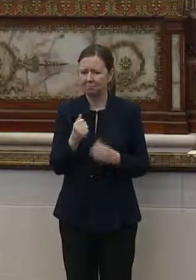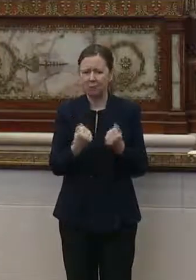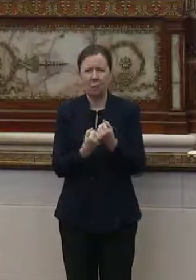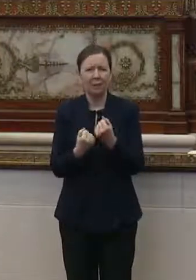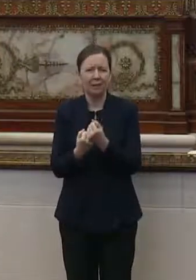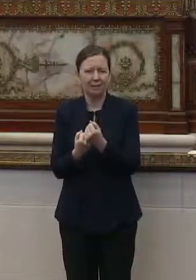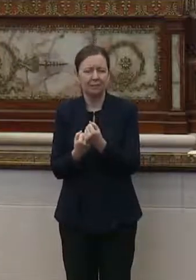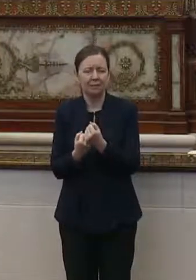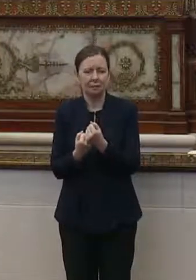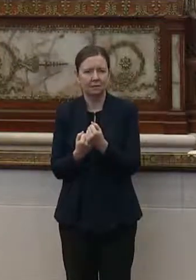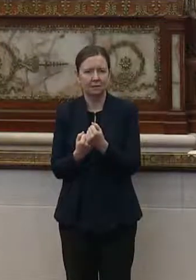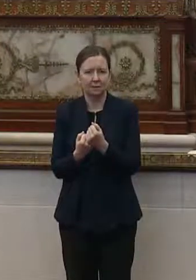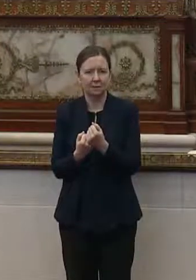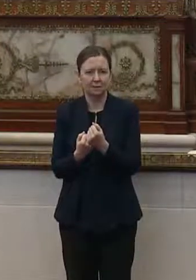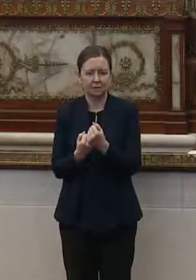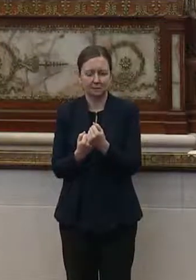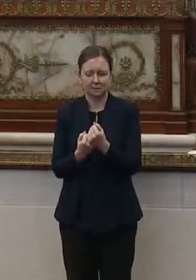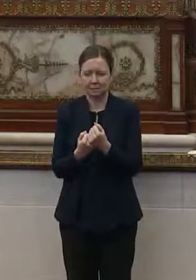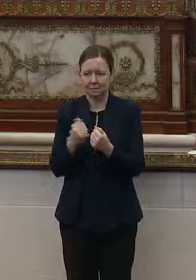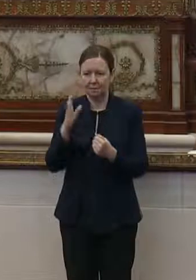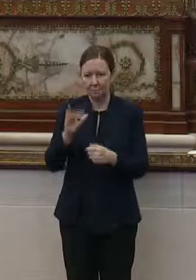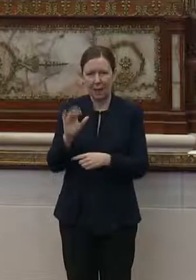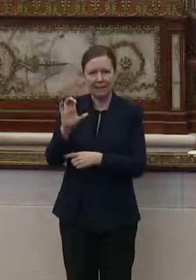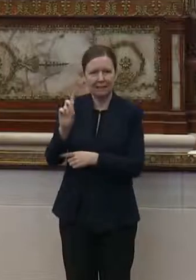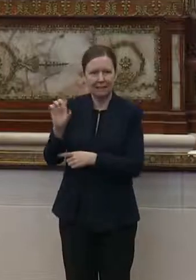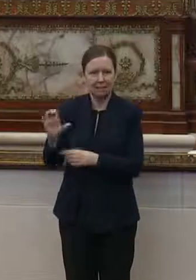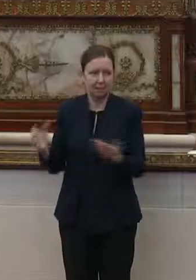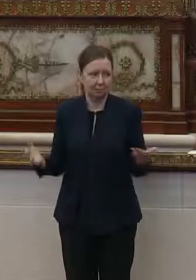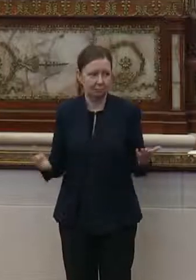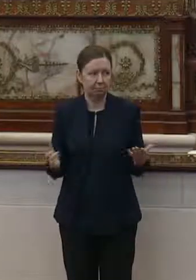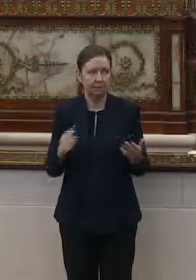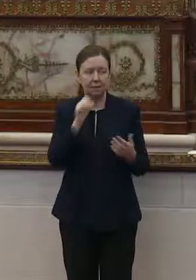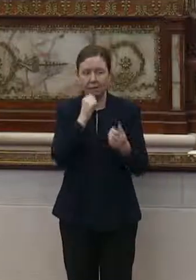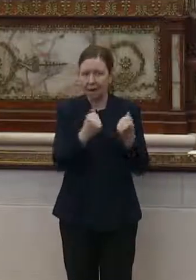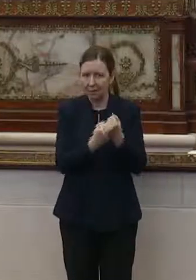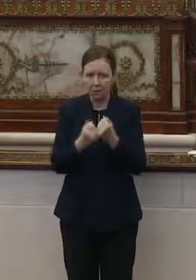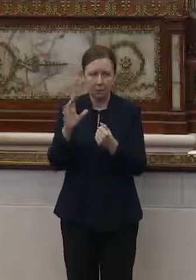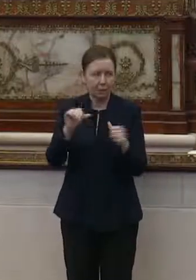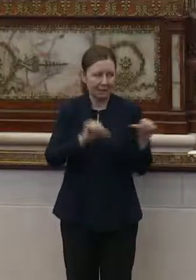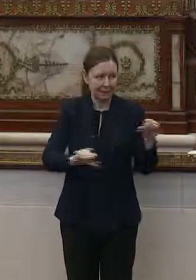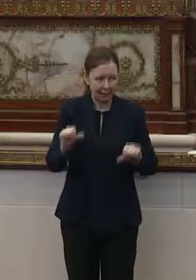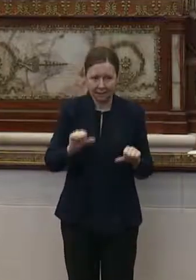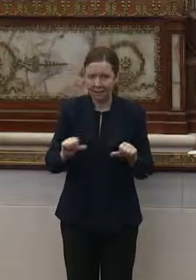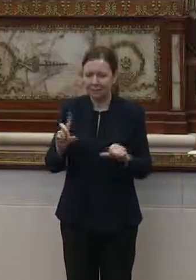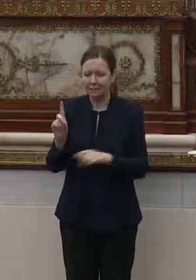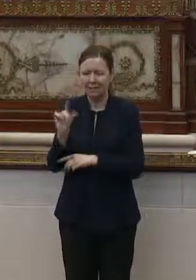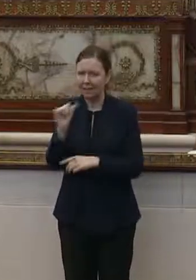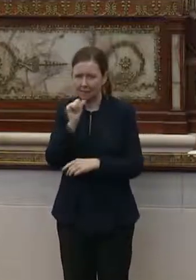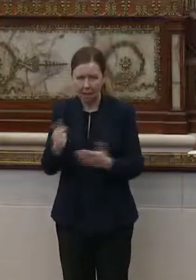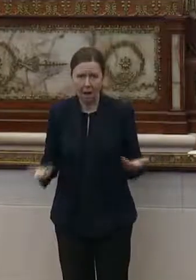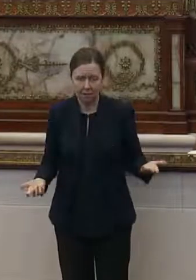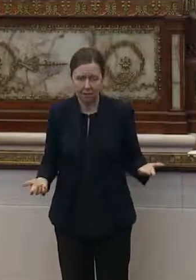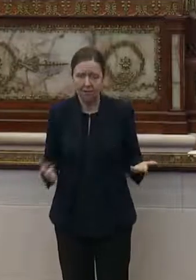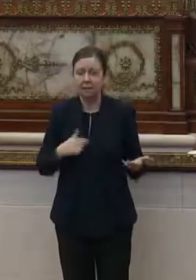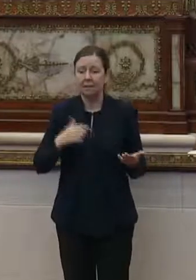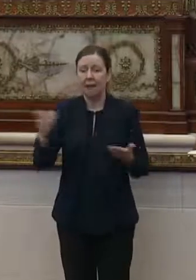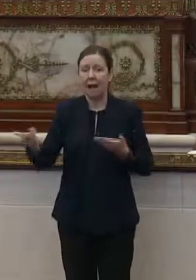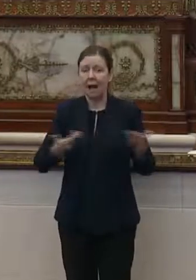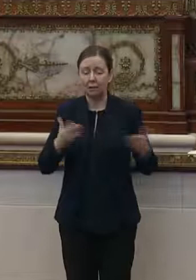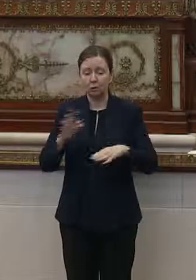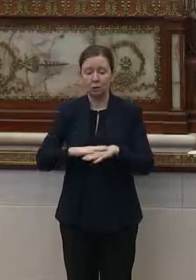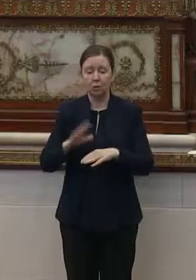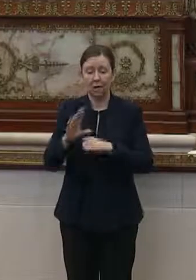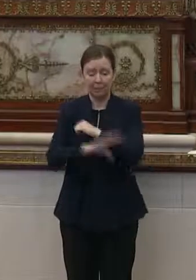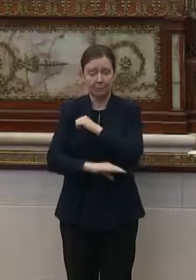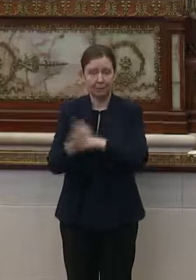supported by the CDC, was not supported by science and data. And I introduced on